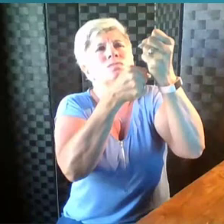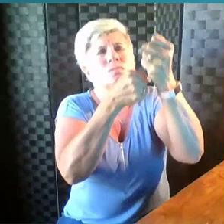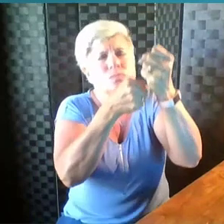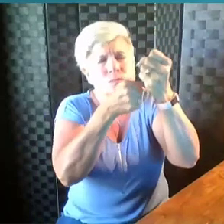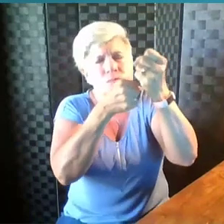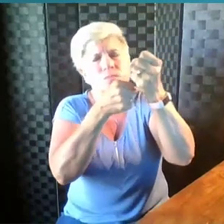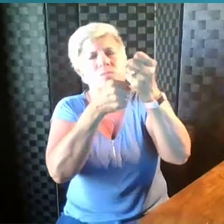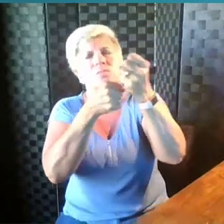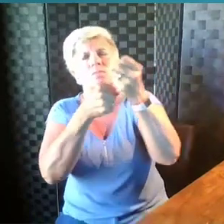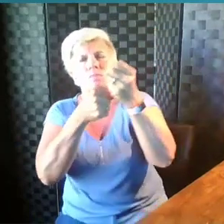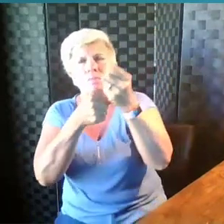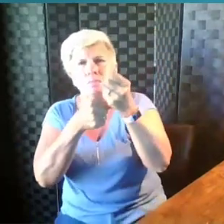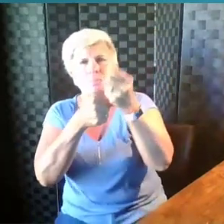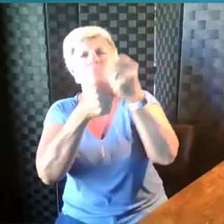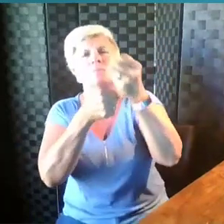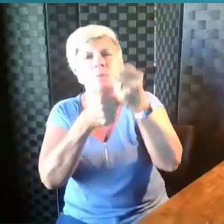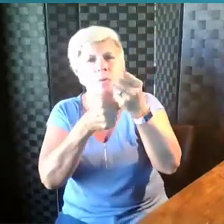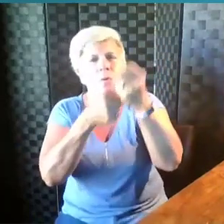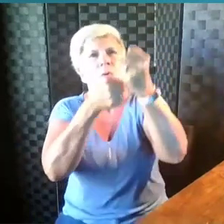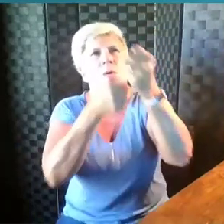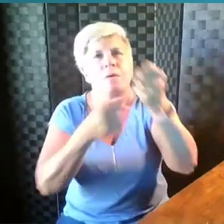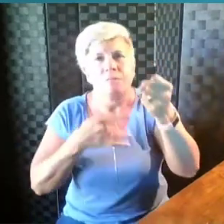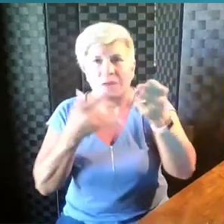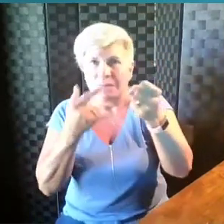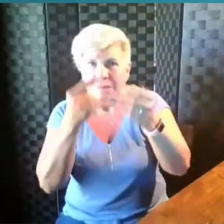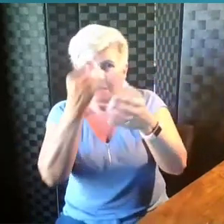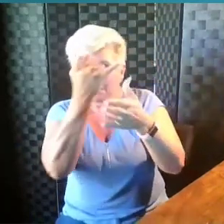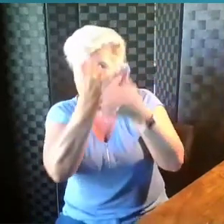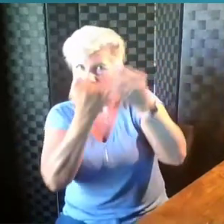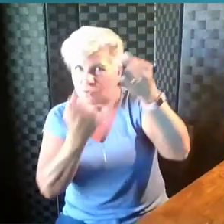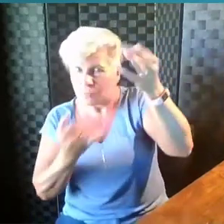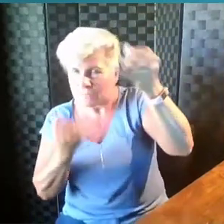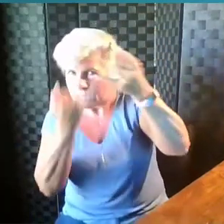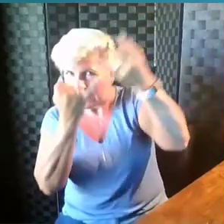Maybe you can feel the gentle tugging of the string in your hands.